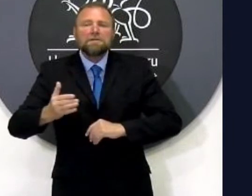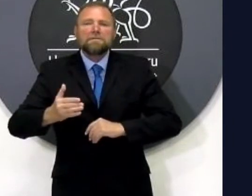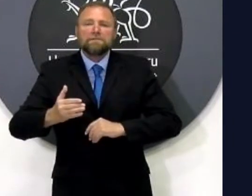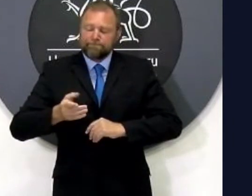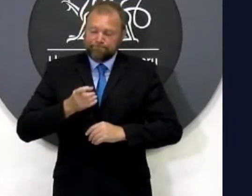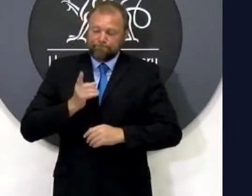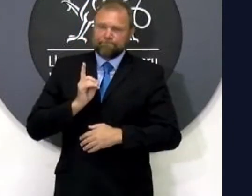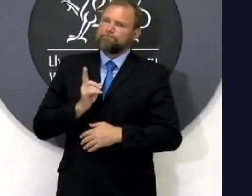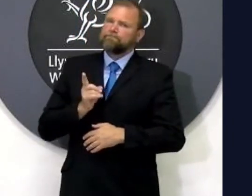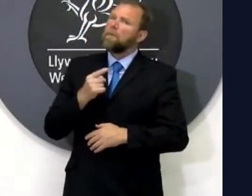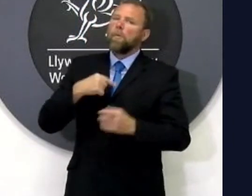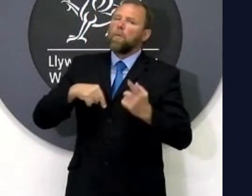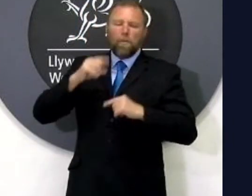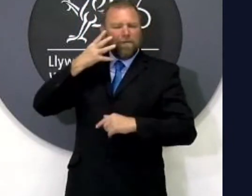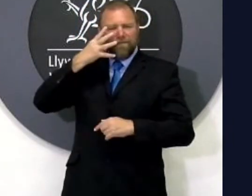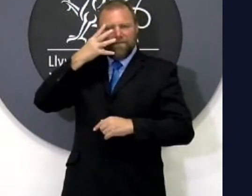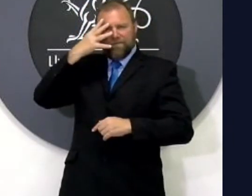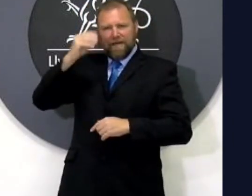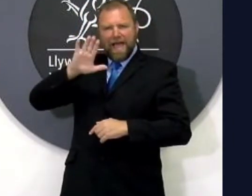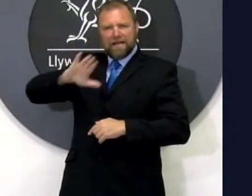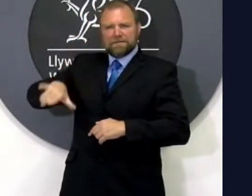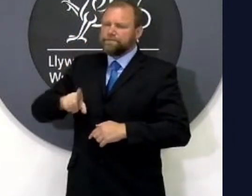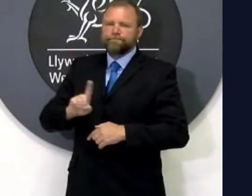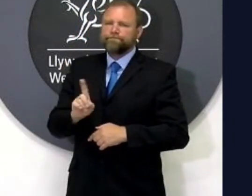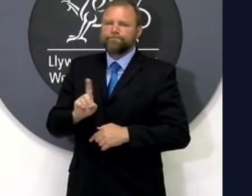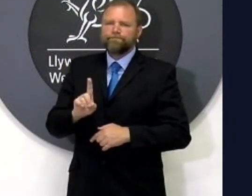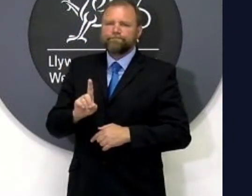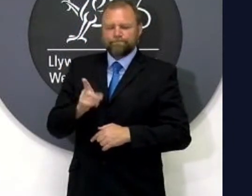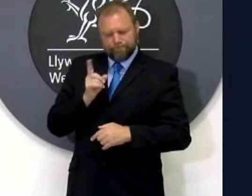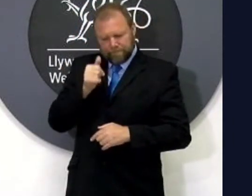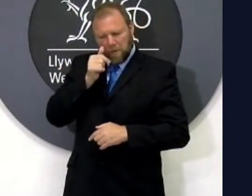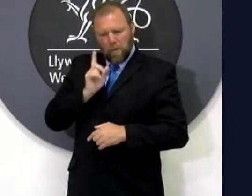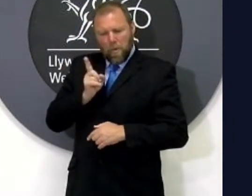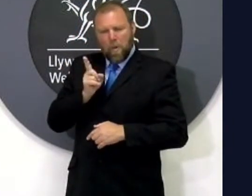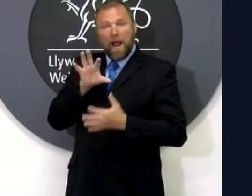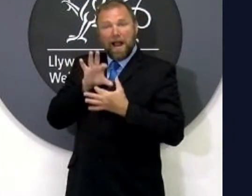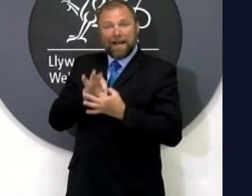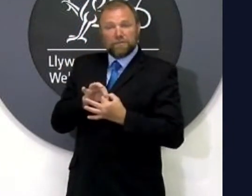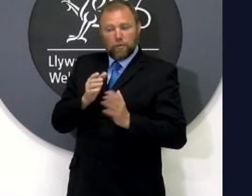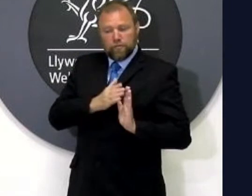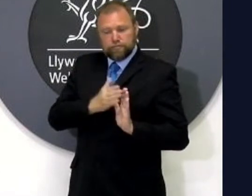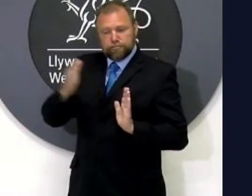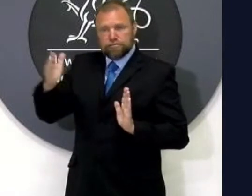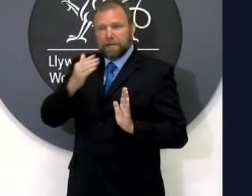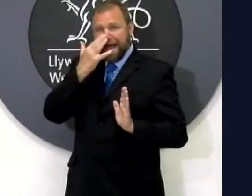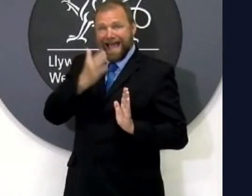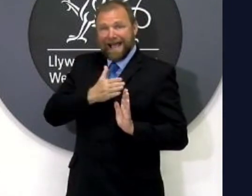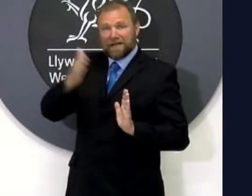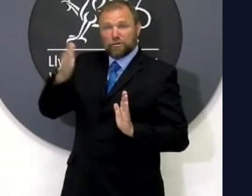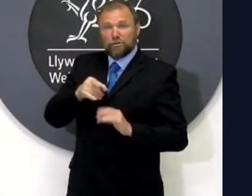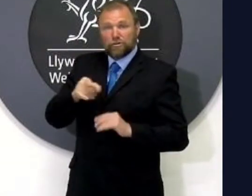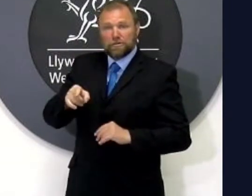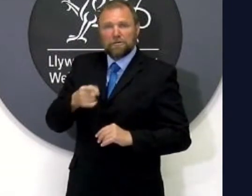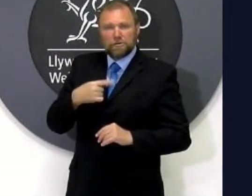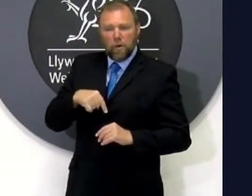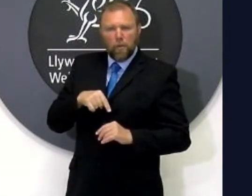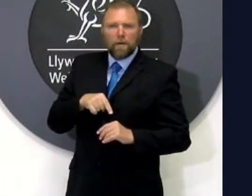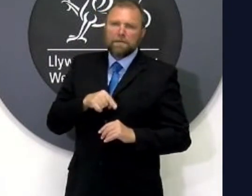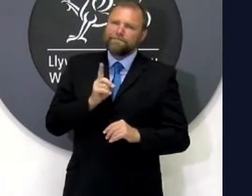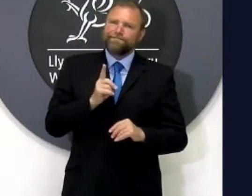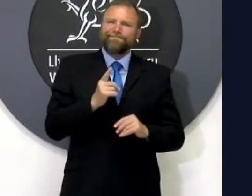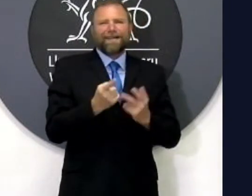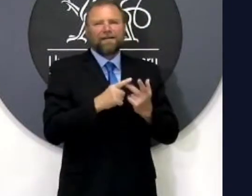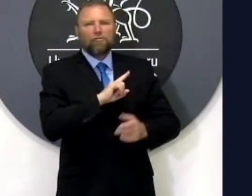COVID affects all ages, which is yet another reason why we need to keep cases as low as possible, of course.